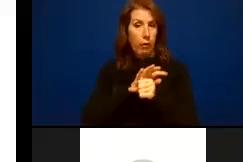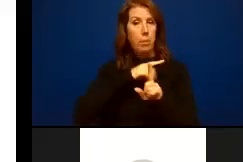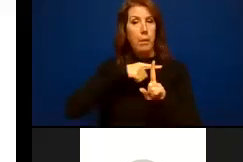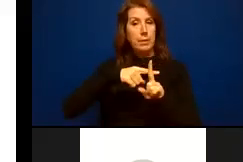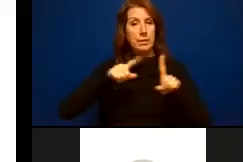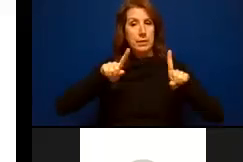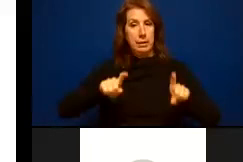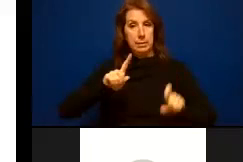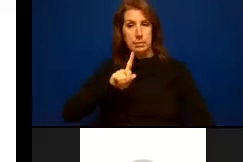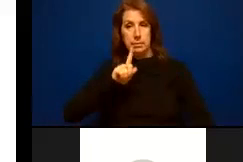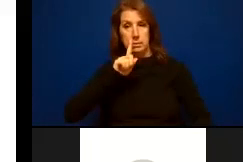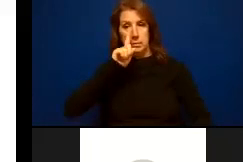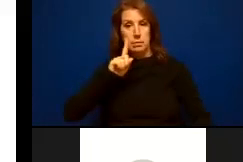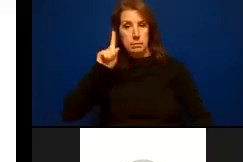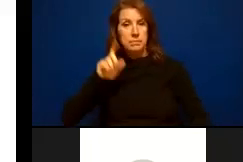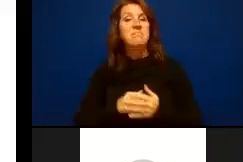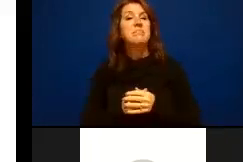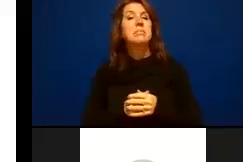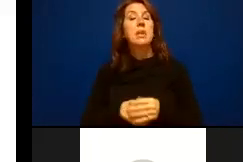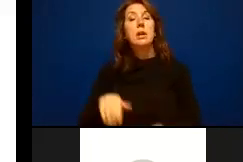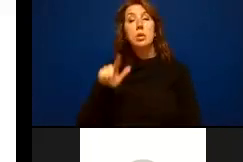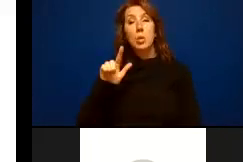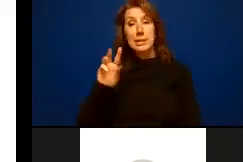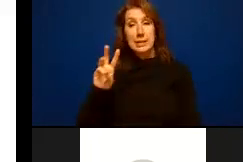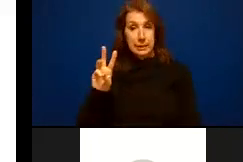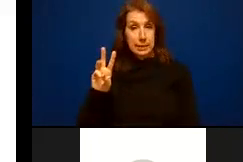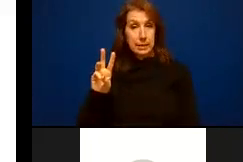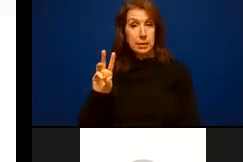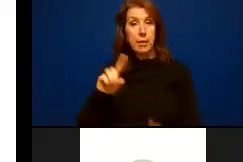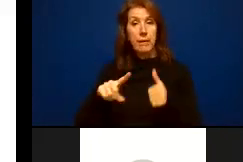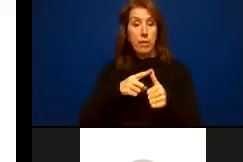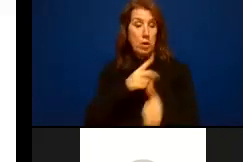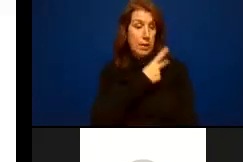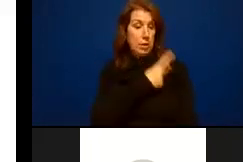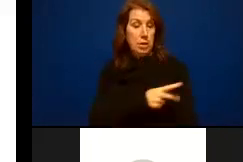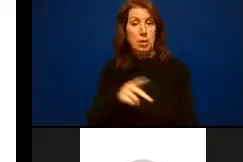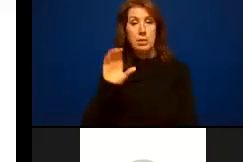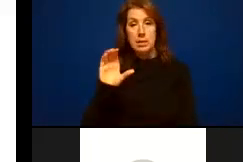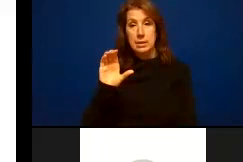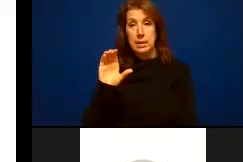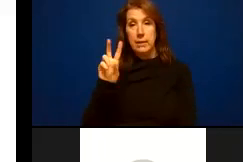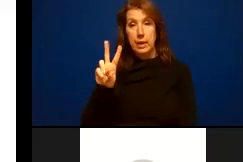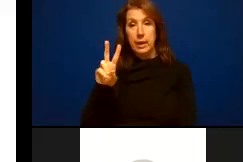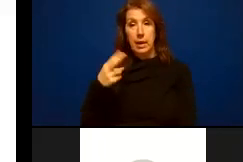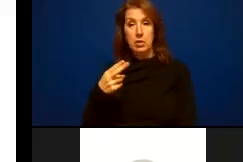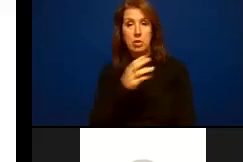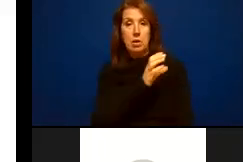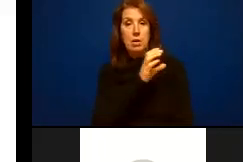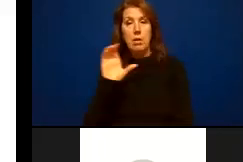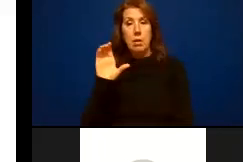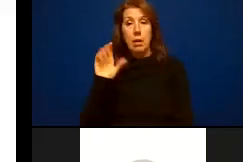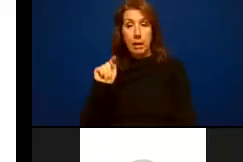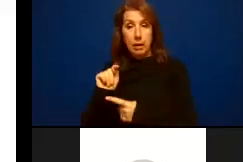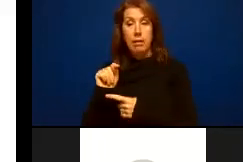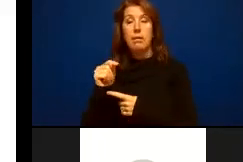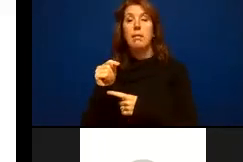March 26th, the first patient at Connecticut Valley Hospital, abbreviated CVH, that's our big